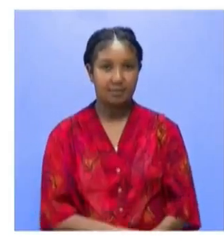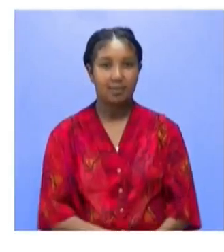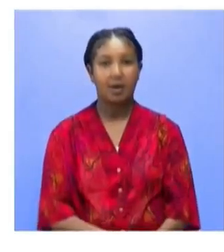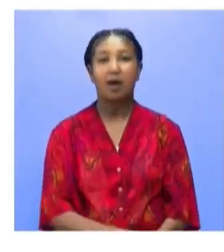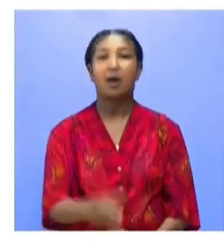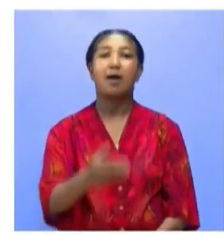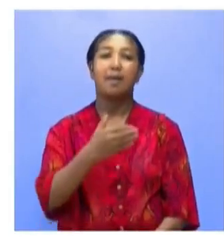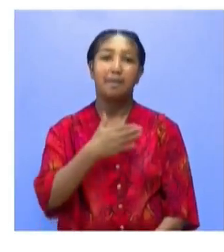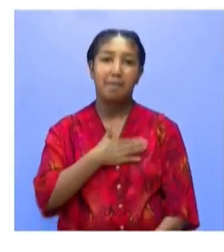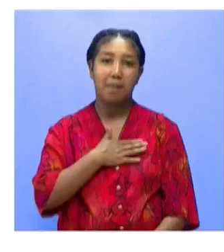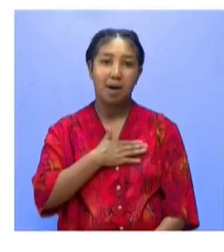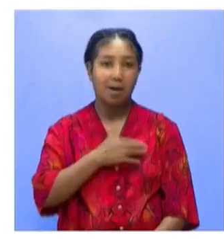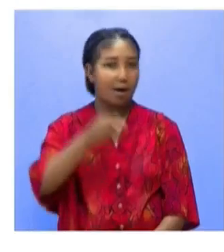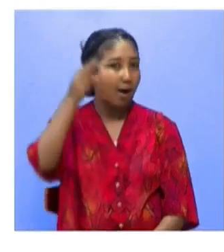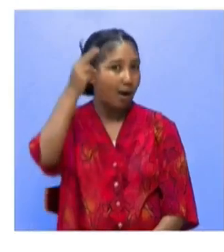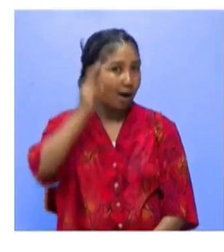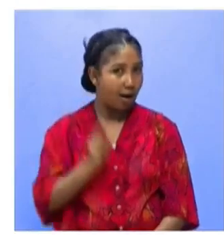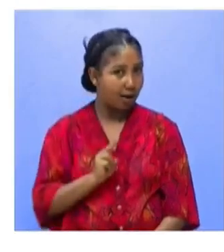my uncle